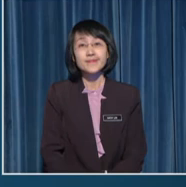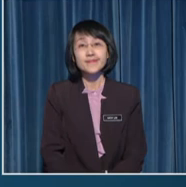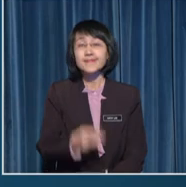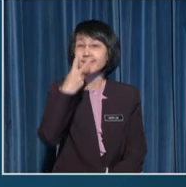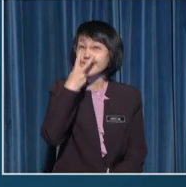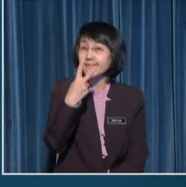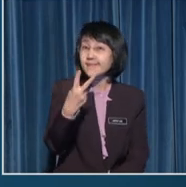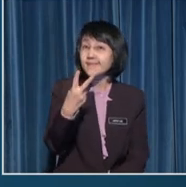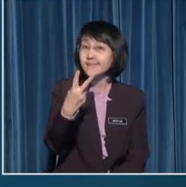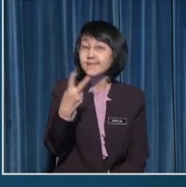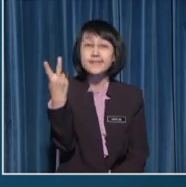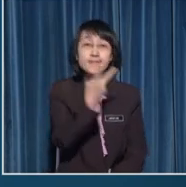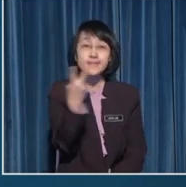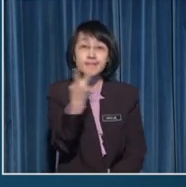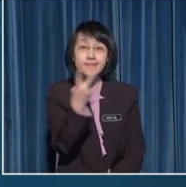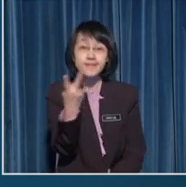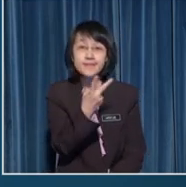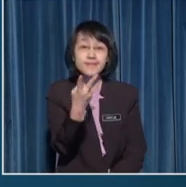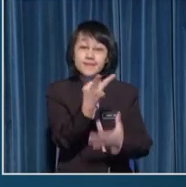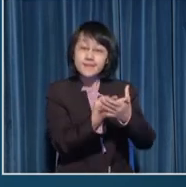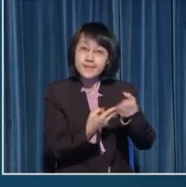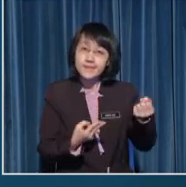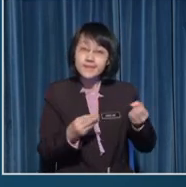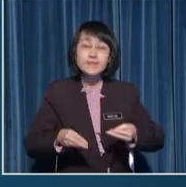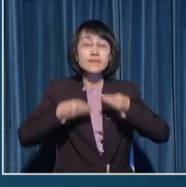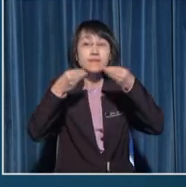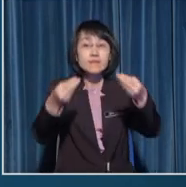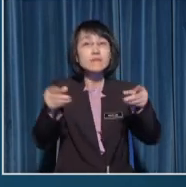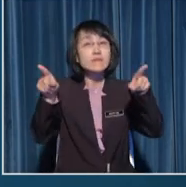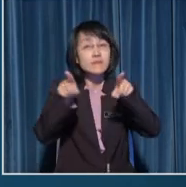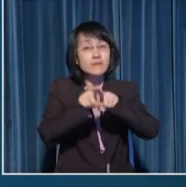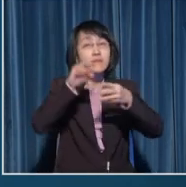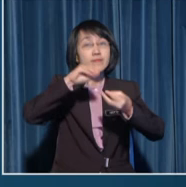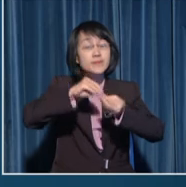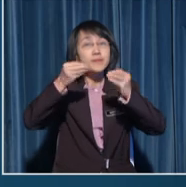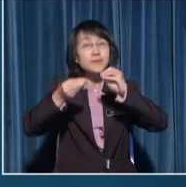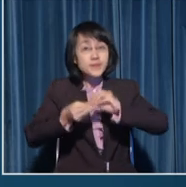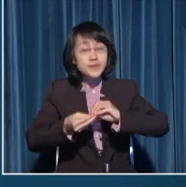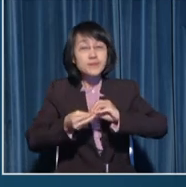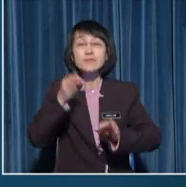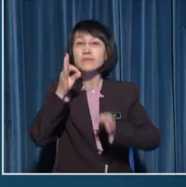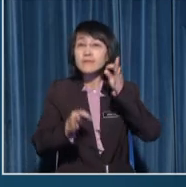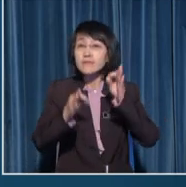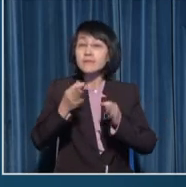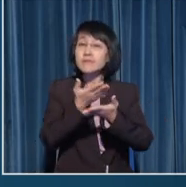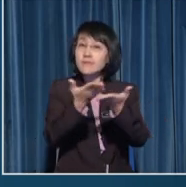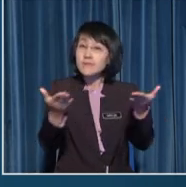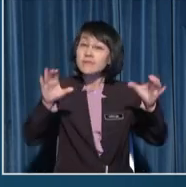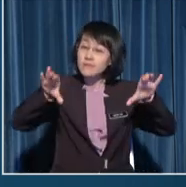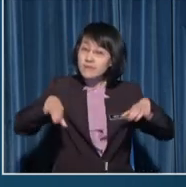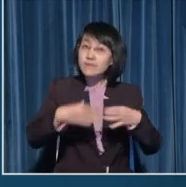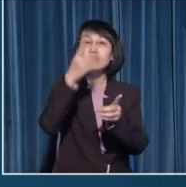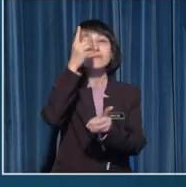See, both of them give you the same number as long as you do